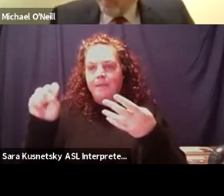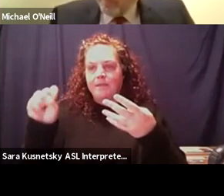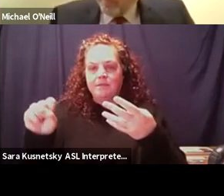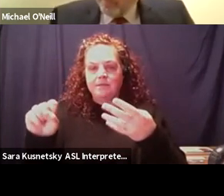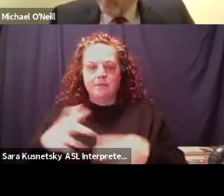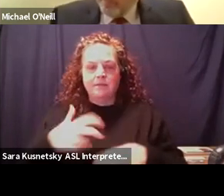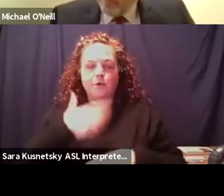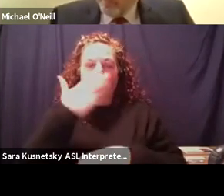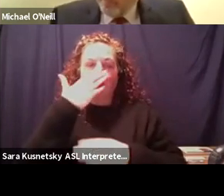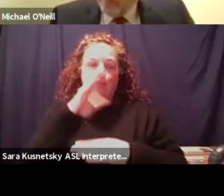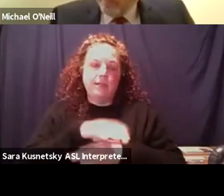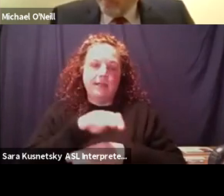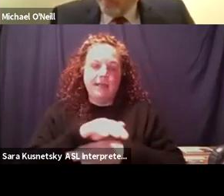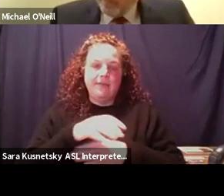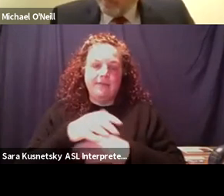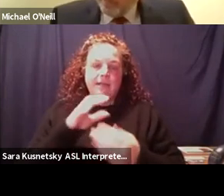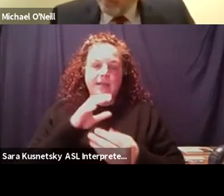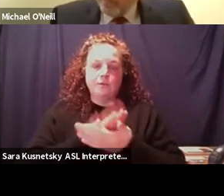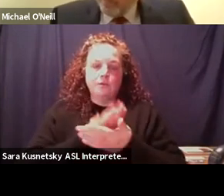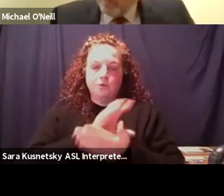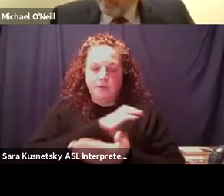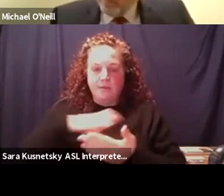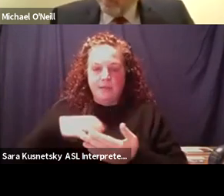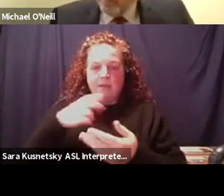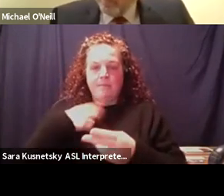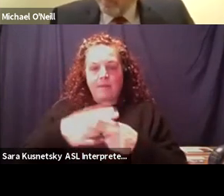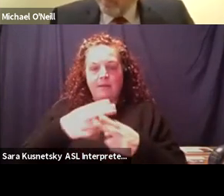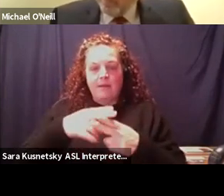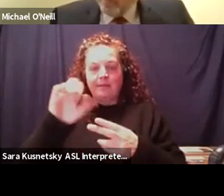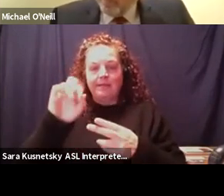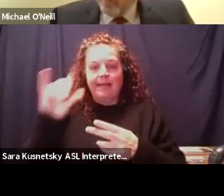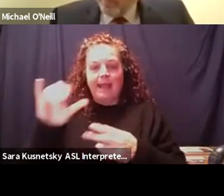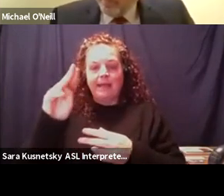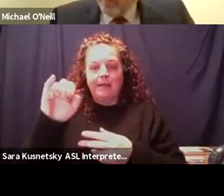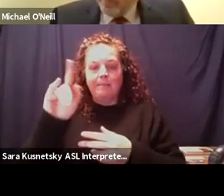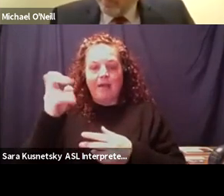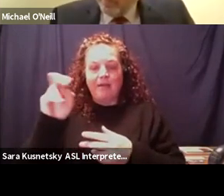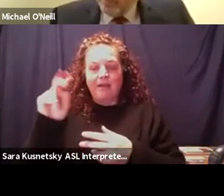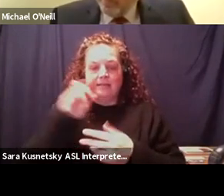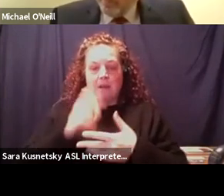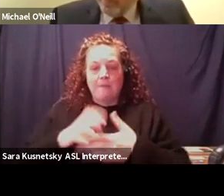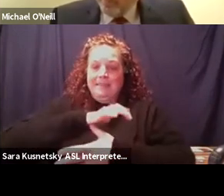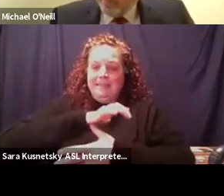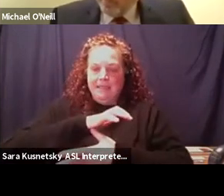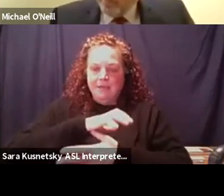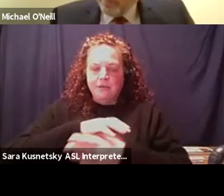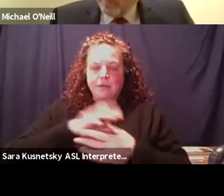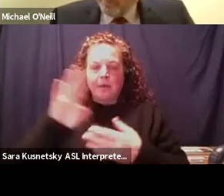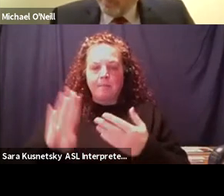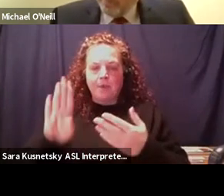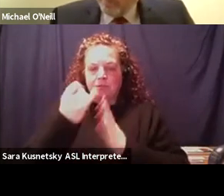Good evening, school committee. My name is Katie Malcolmus, and I'm a senior at Boston Arts Academy and a very proud Dorchester